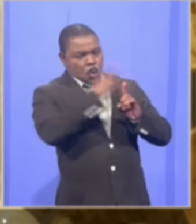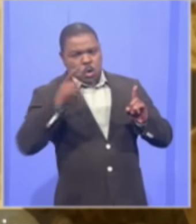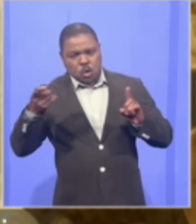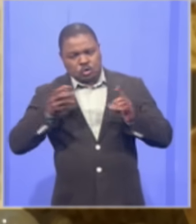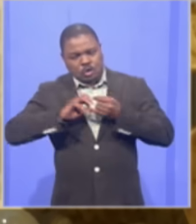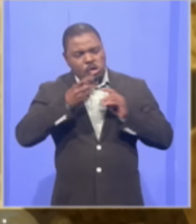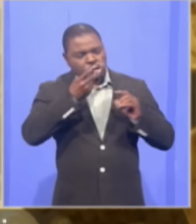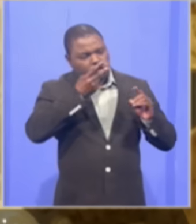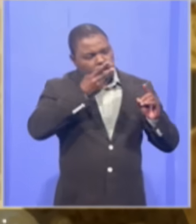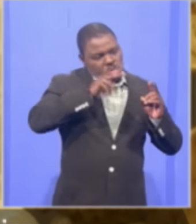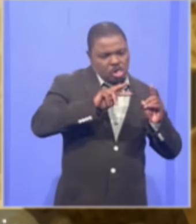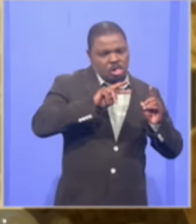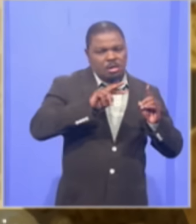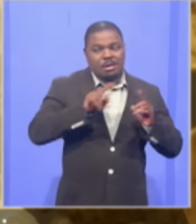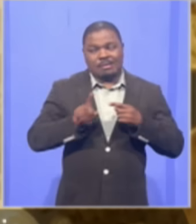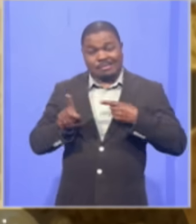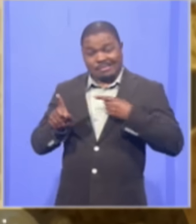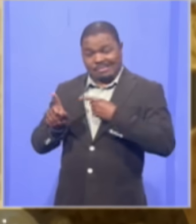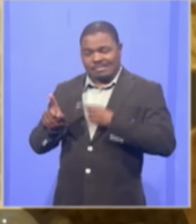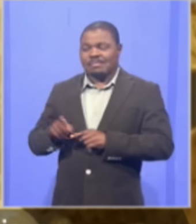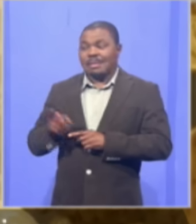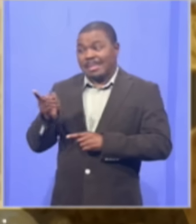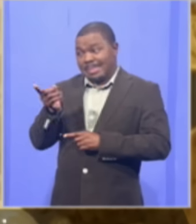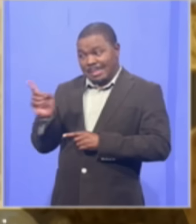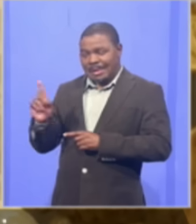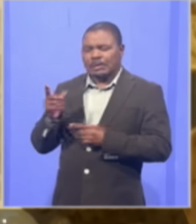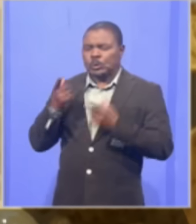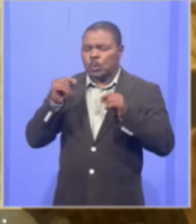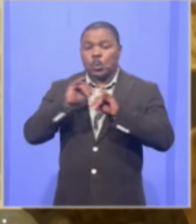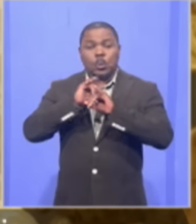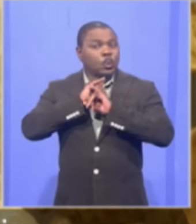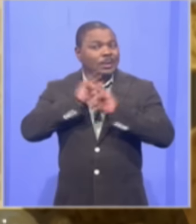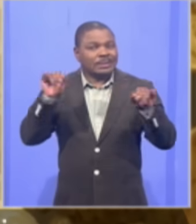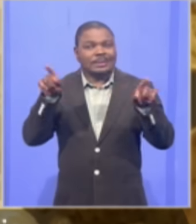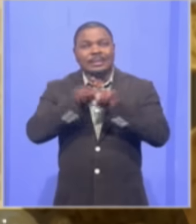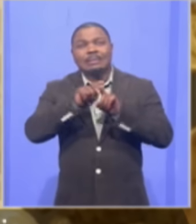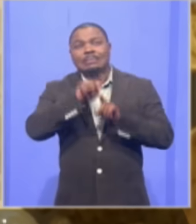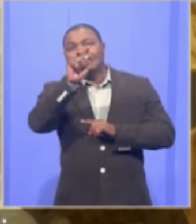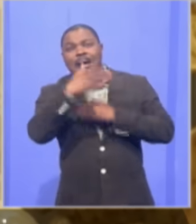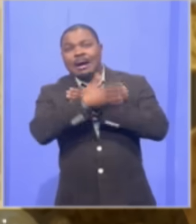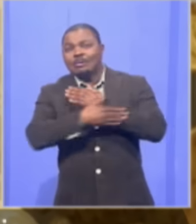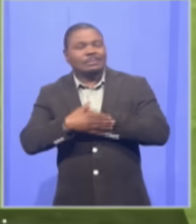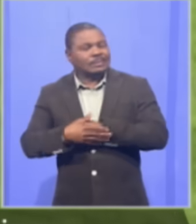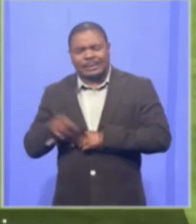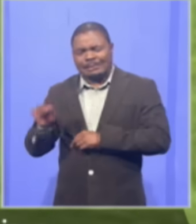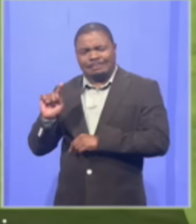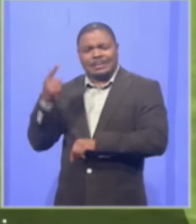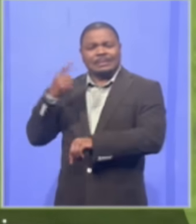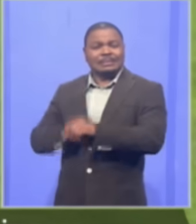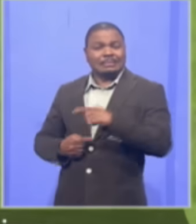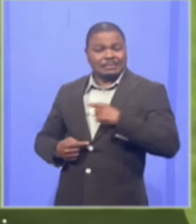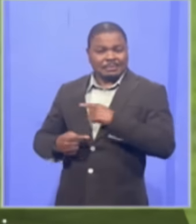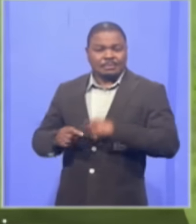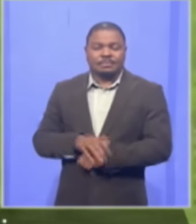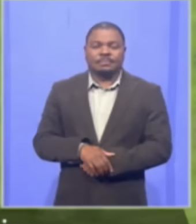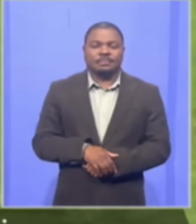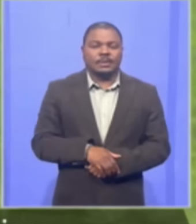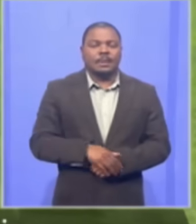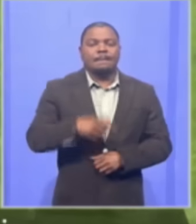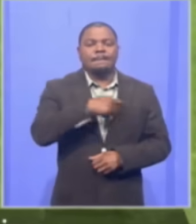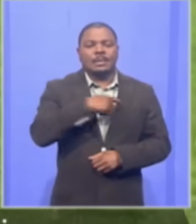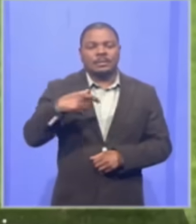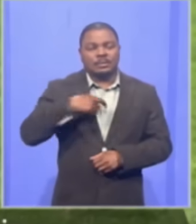to obfuscate the election. They did things that nobody's ever even imagined, even in other countries. President